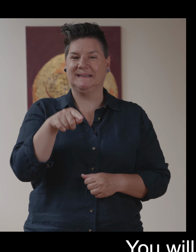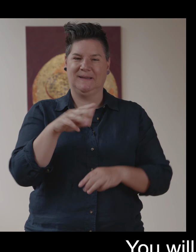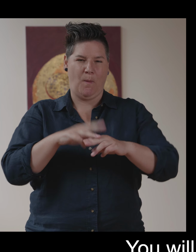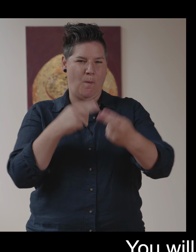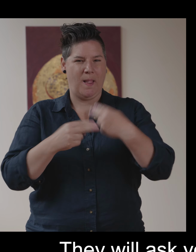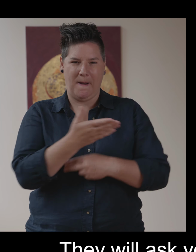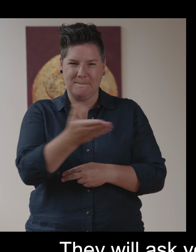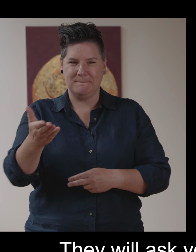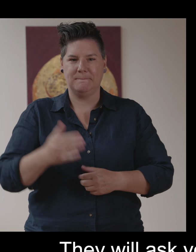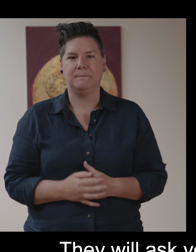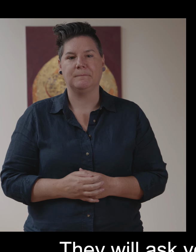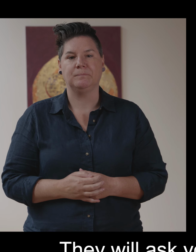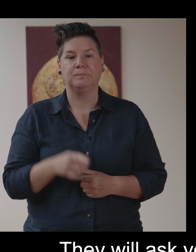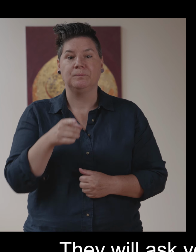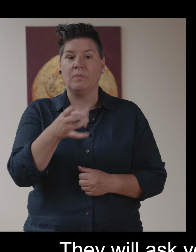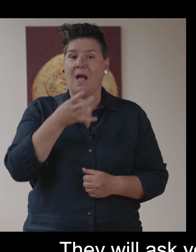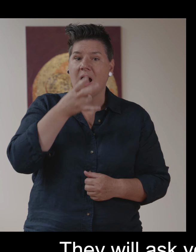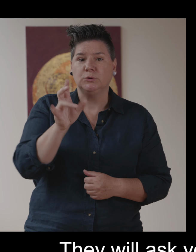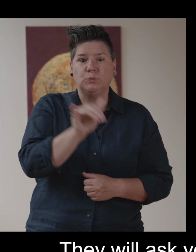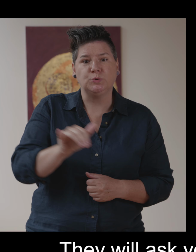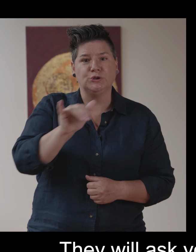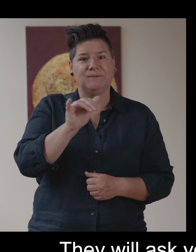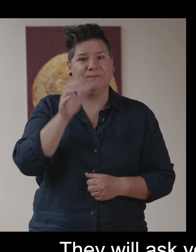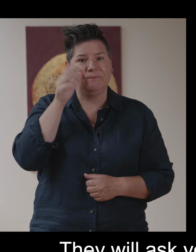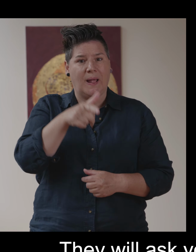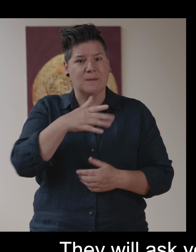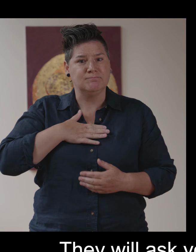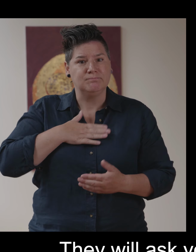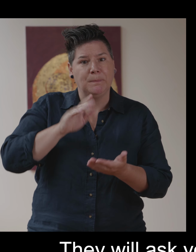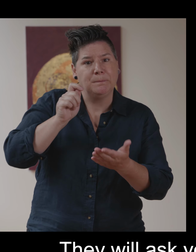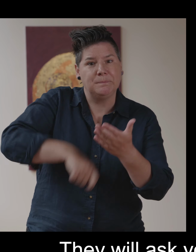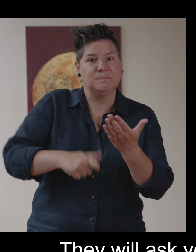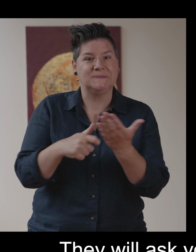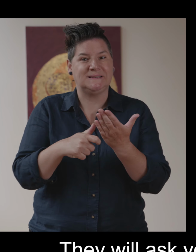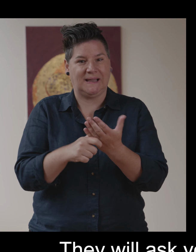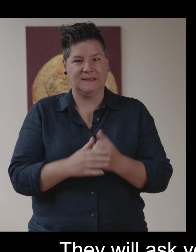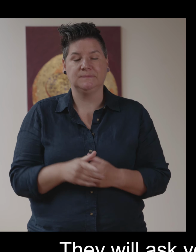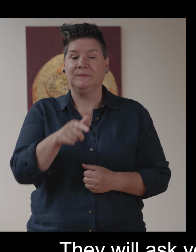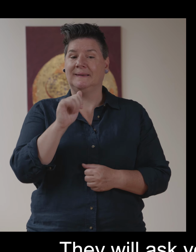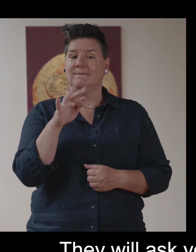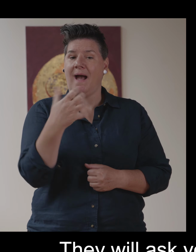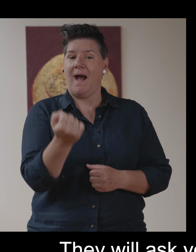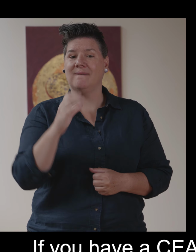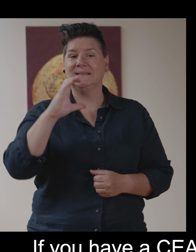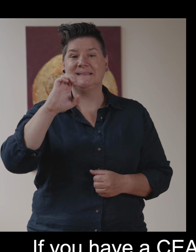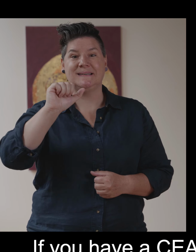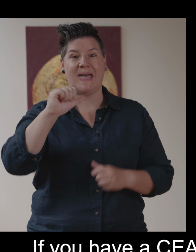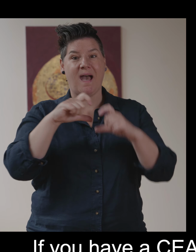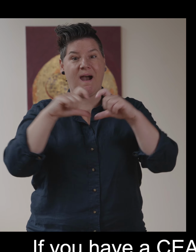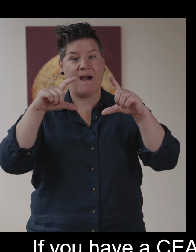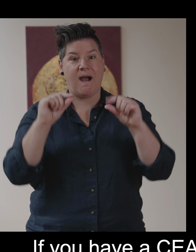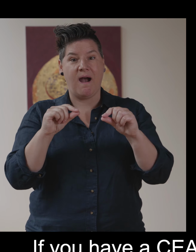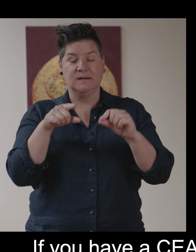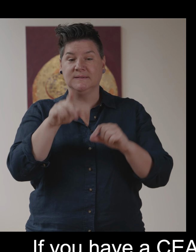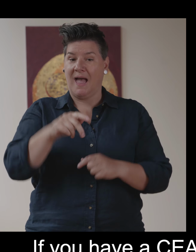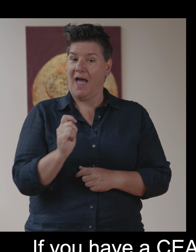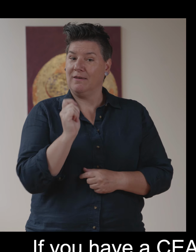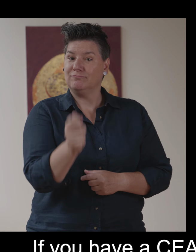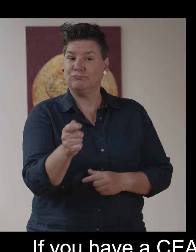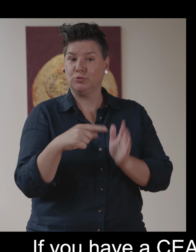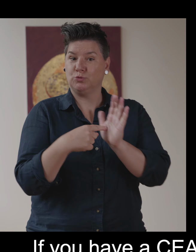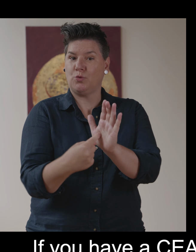of the QFT staff. They will ask you which film you would like to book a ticket for and if you have any concessions. If you have a CEA card you can